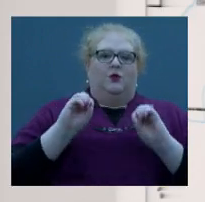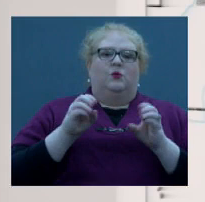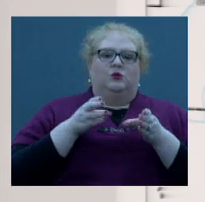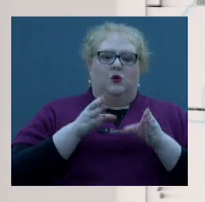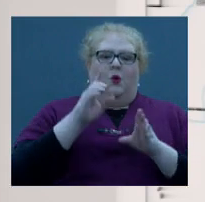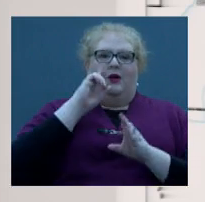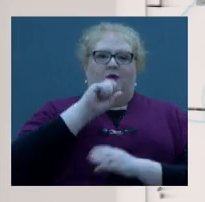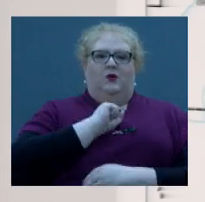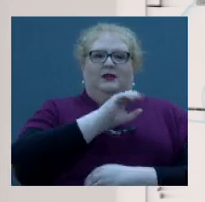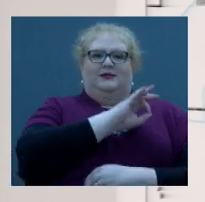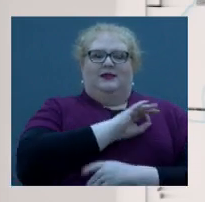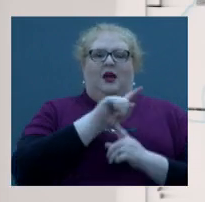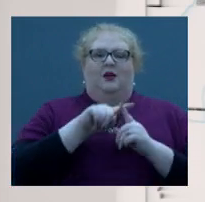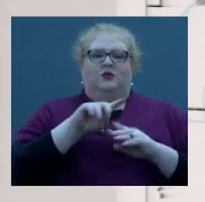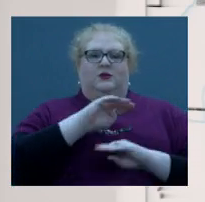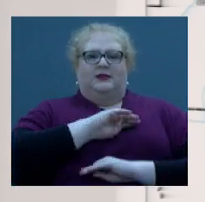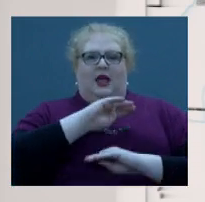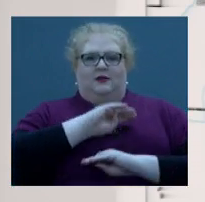for staff to